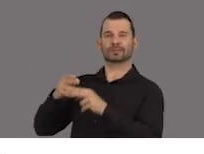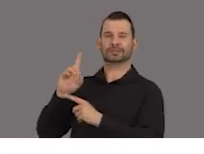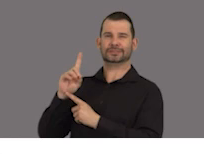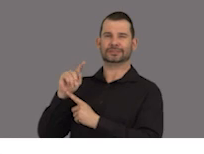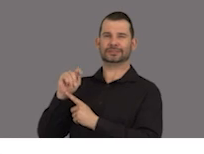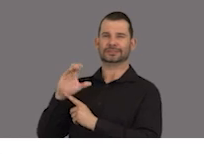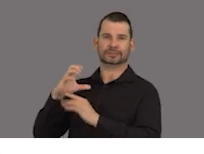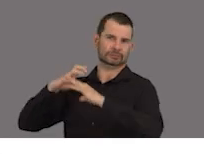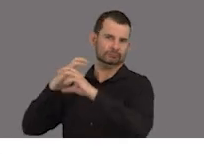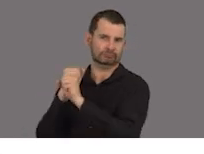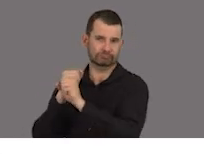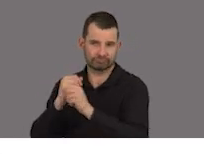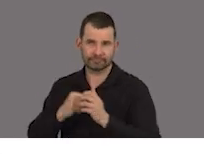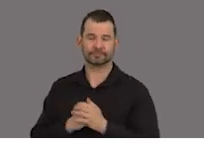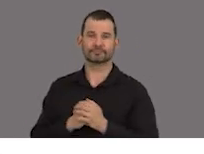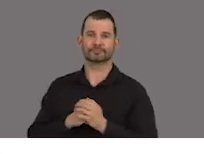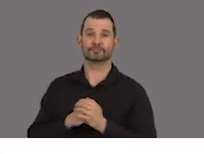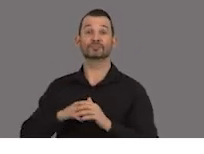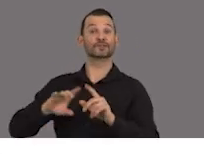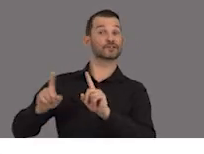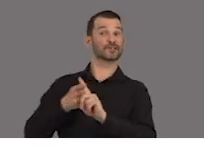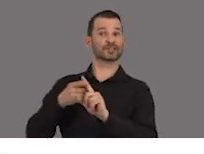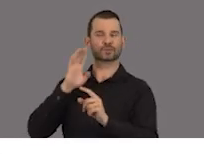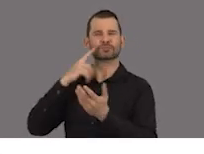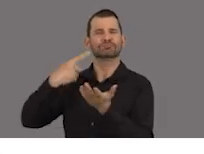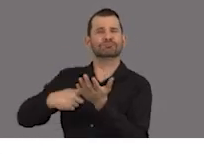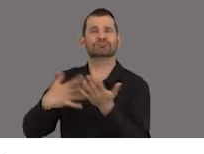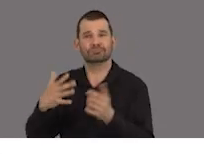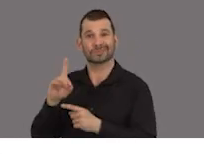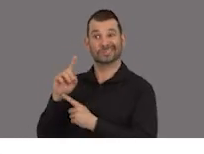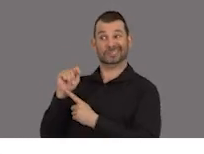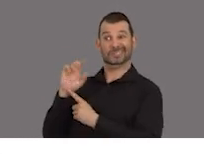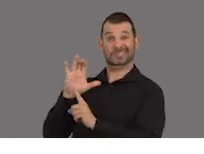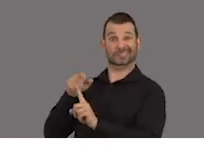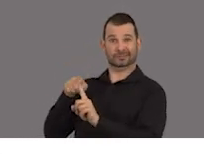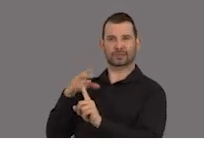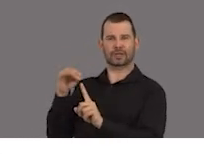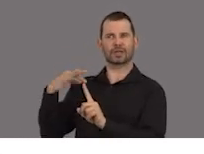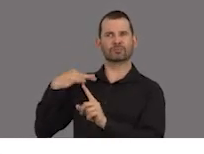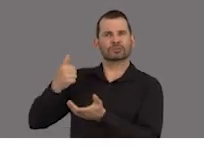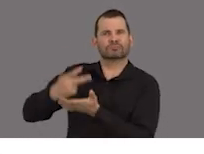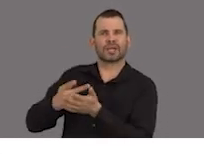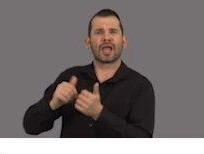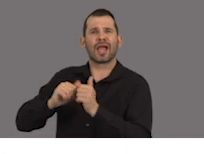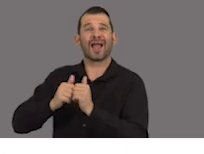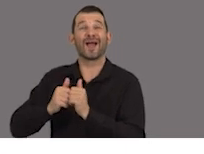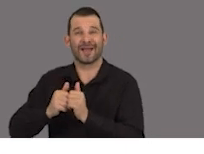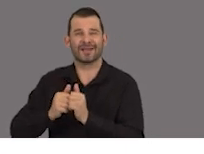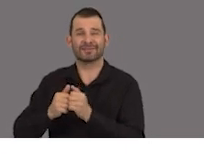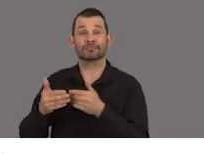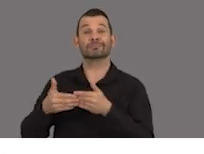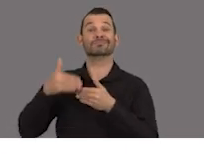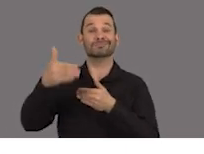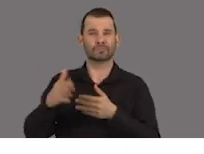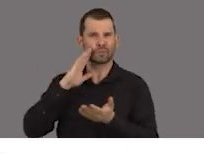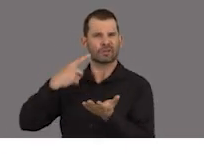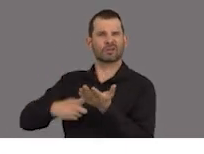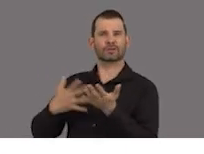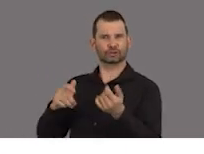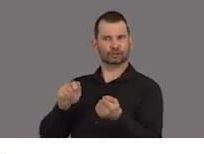be referring to the credit as the DTC. First, we will go over the DTC and